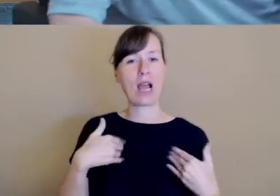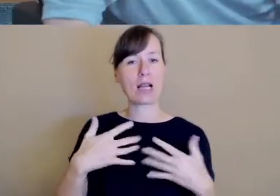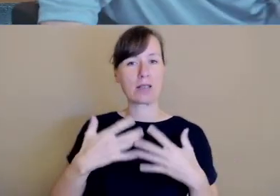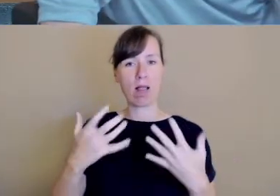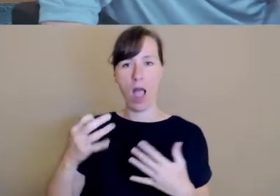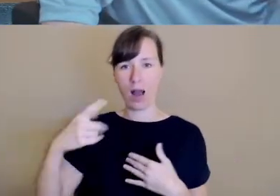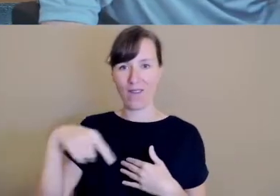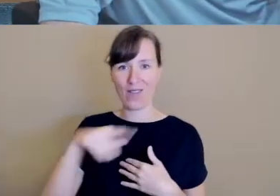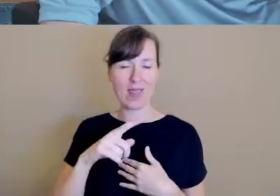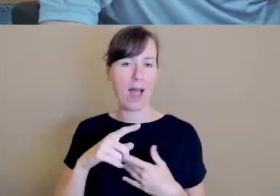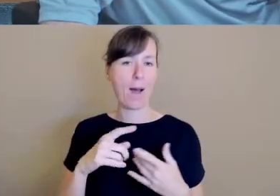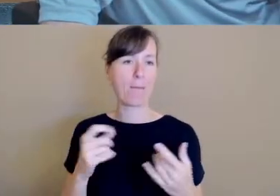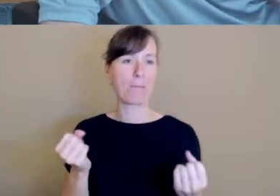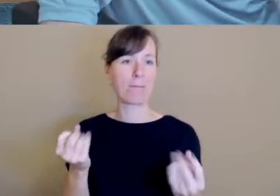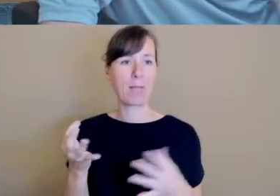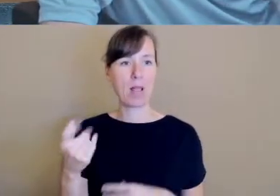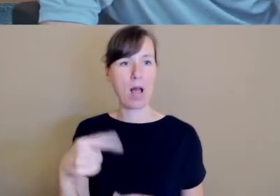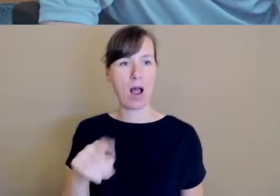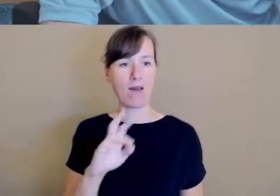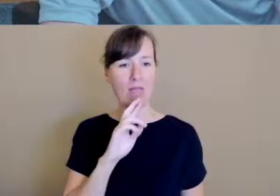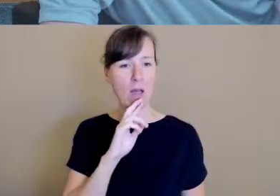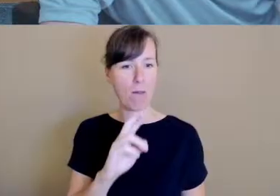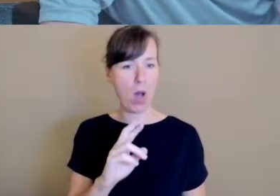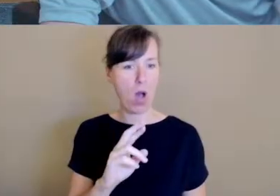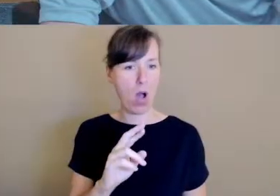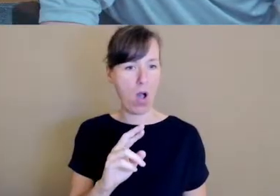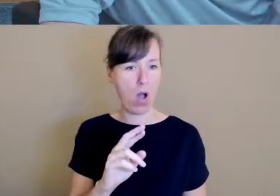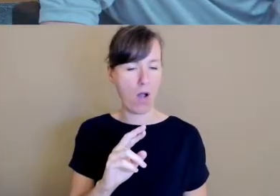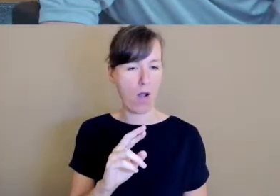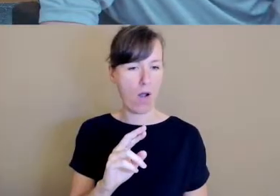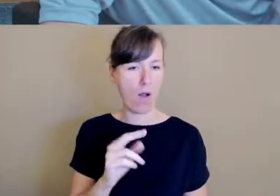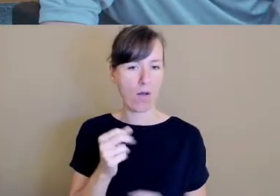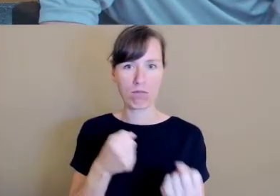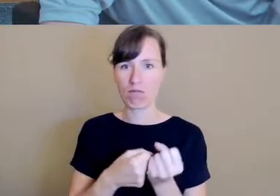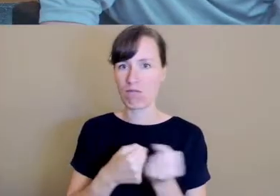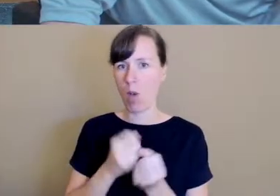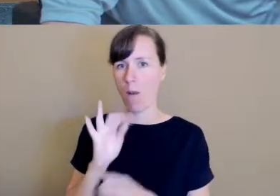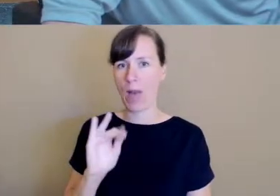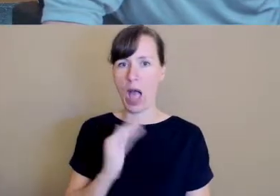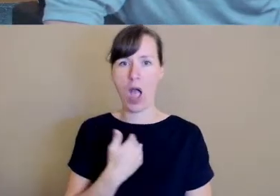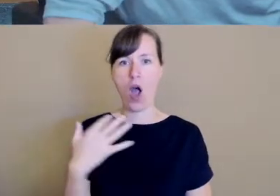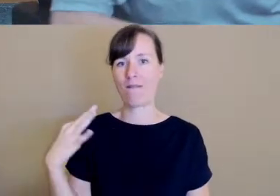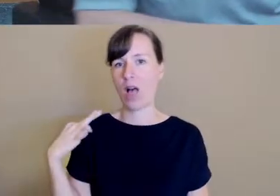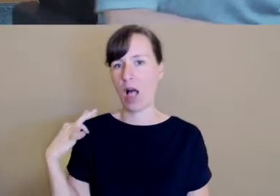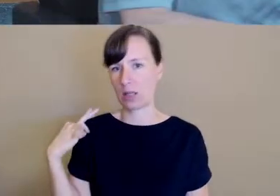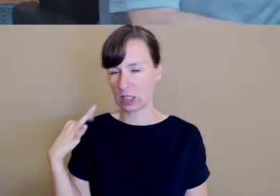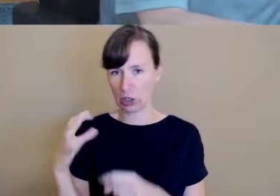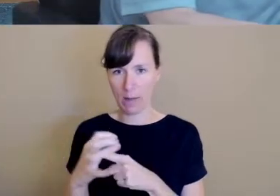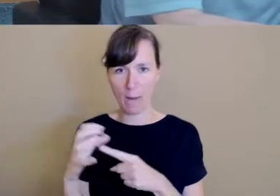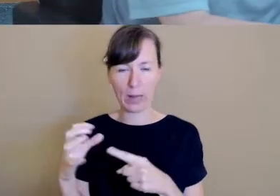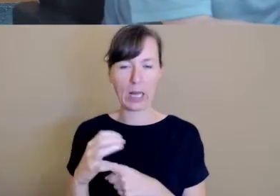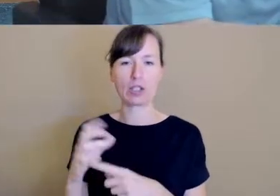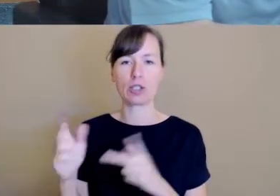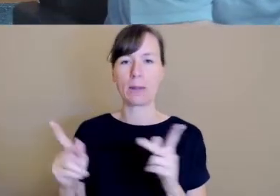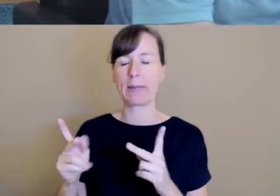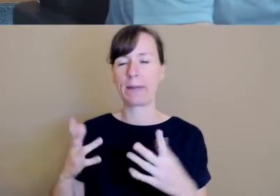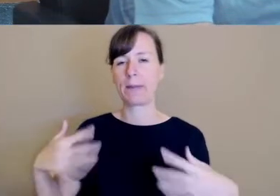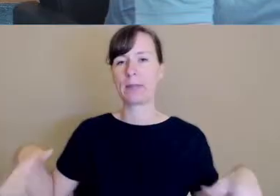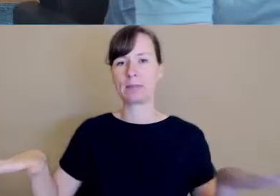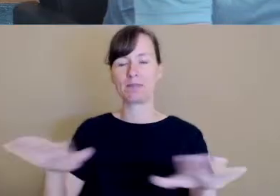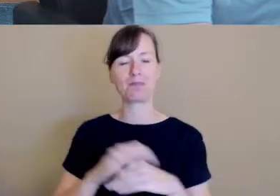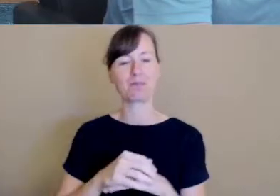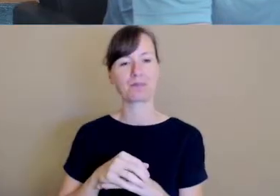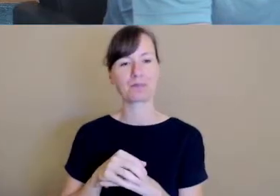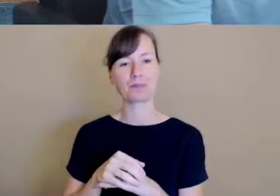by, our very substantial volunteer population. So